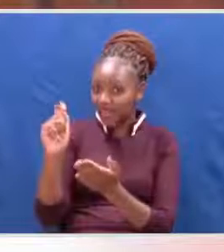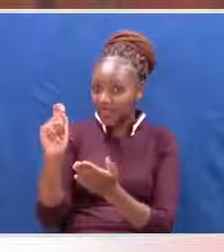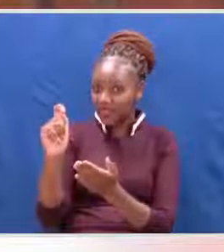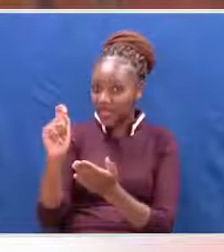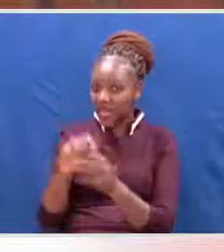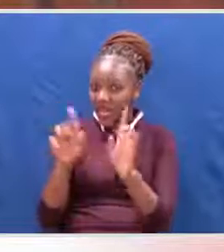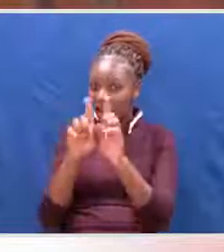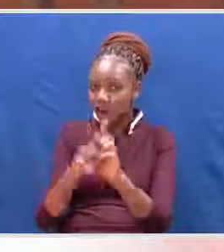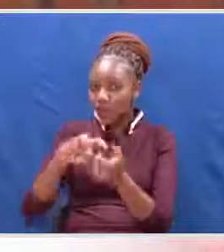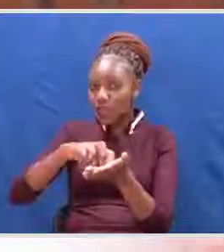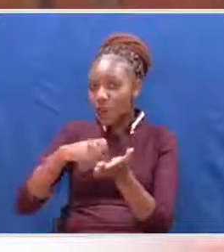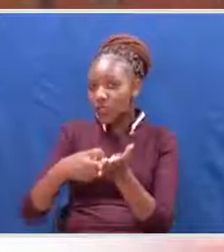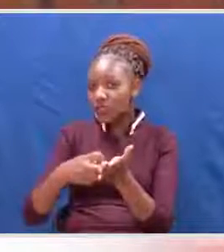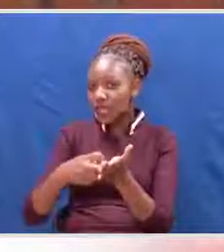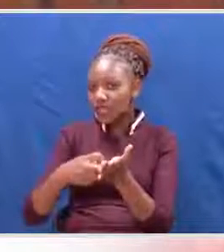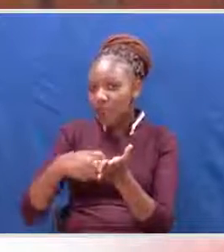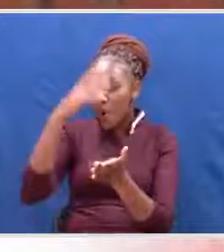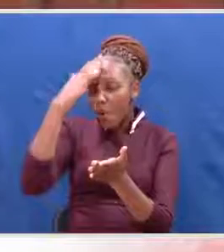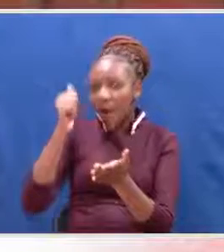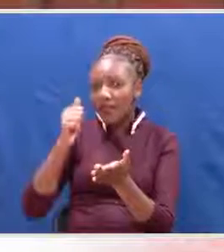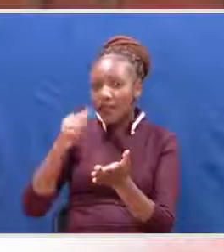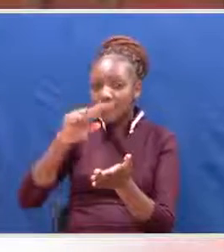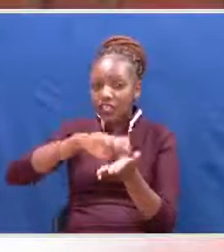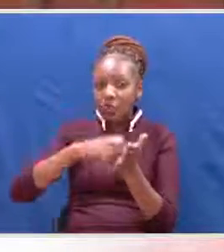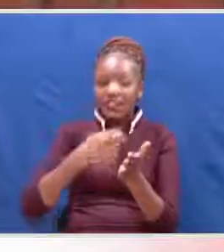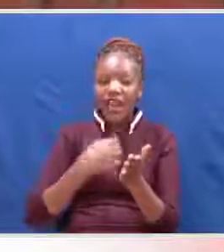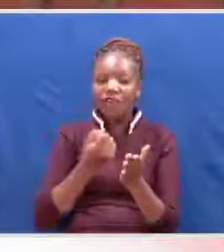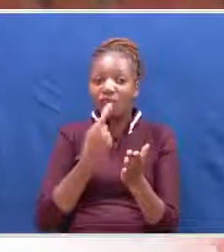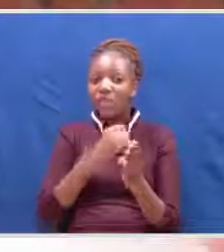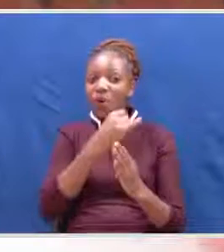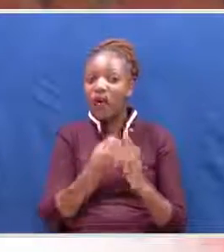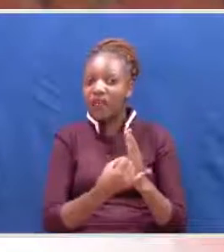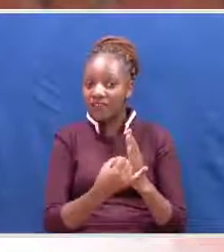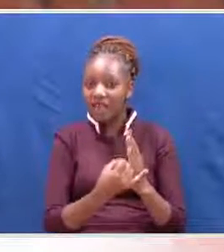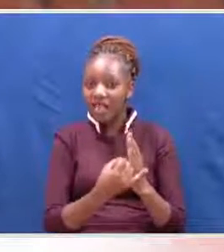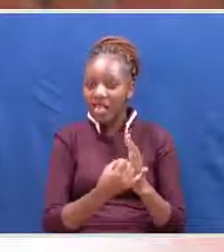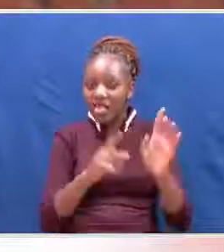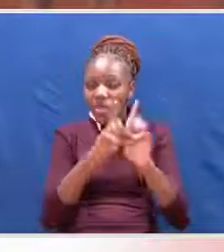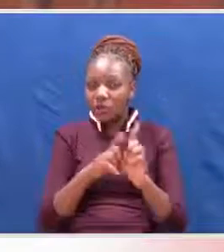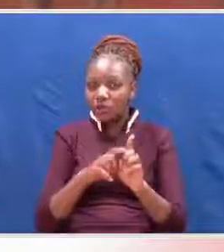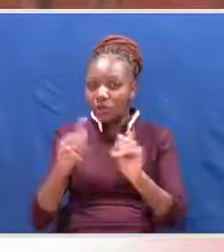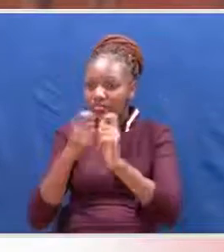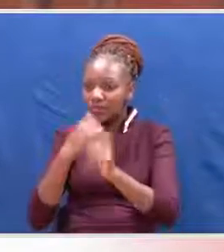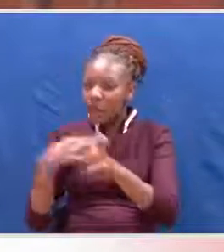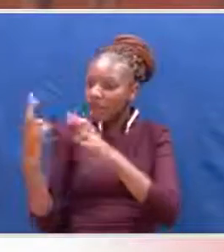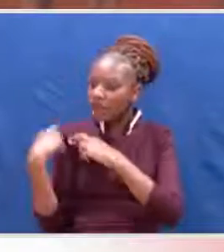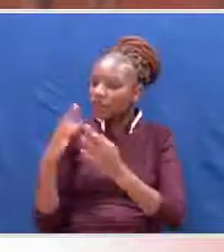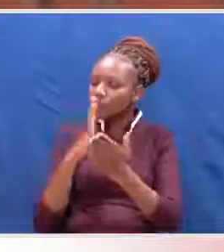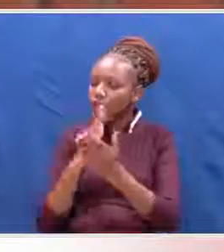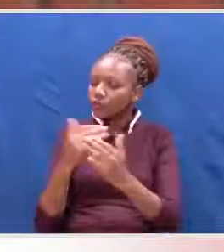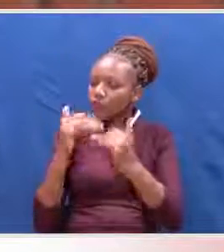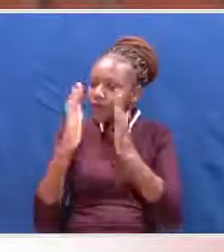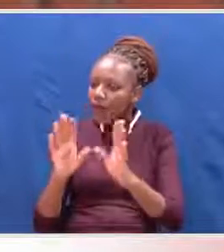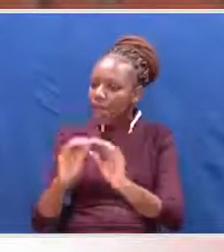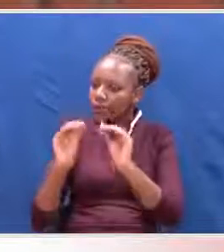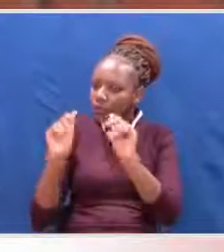also under the contract, because most of these contracts provide for insurance and medical cover. So the clubs have a duty to ensure the player fully recovers